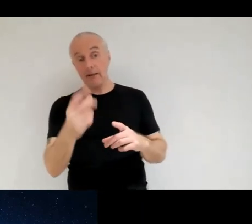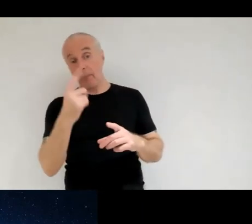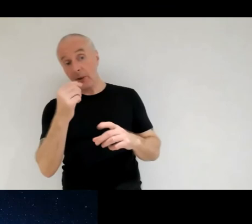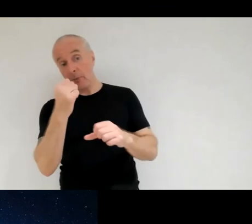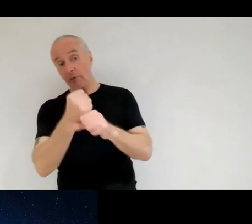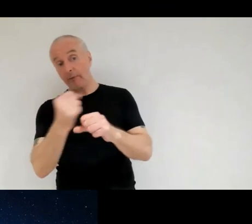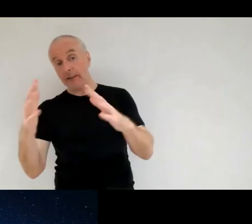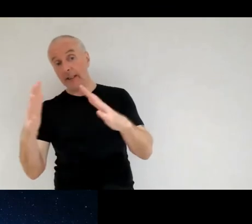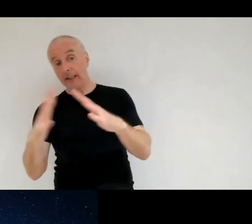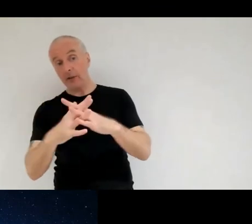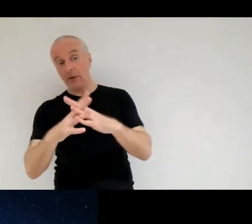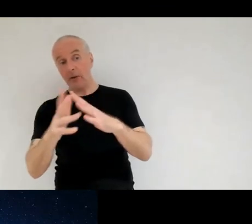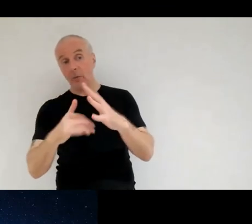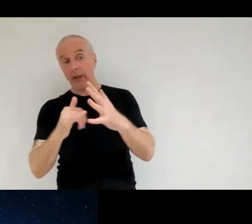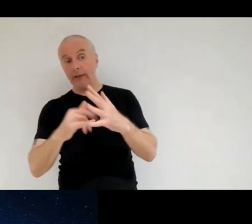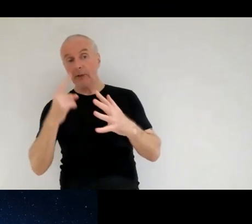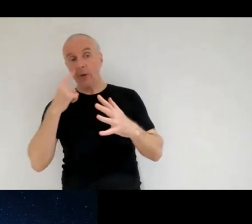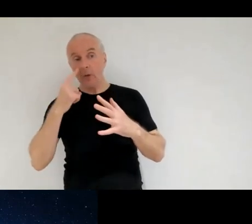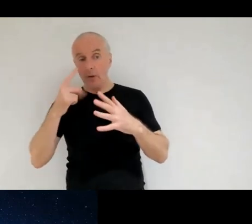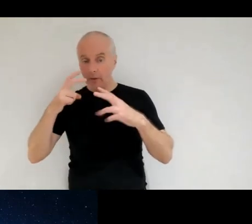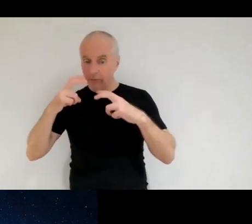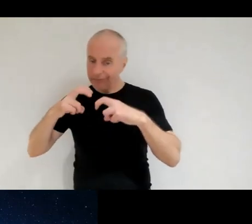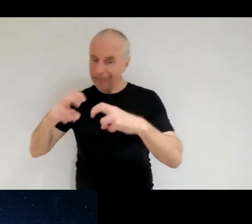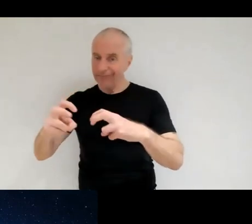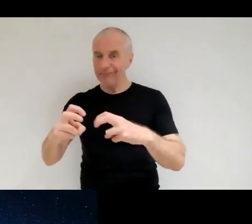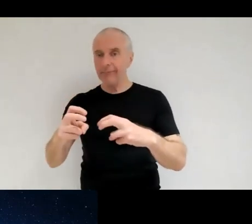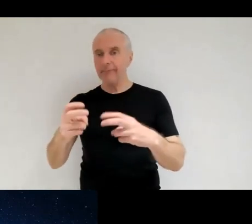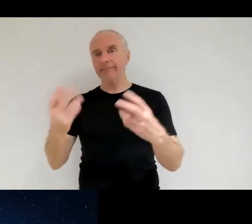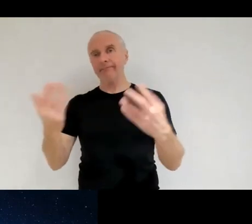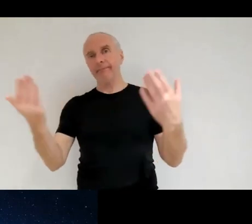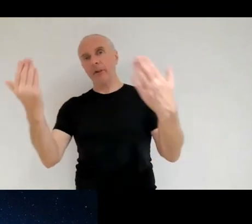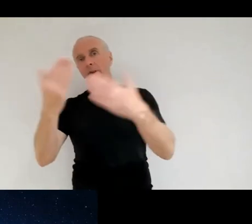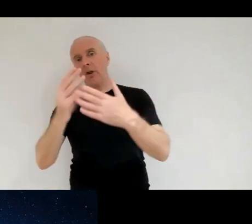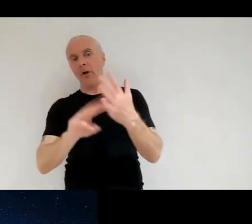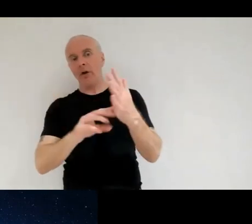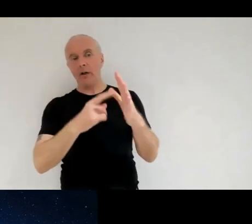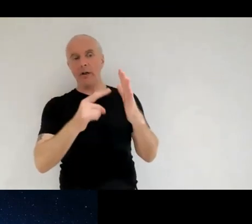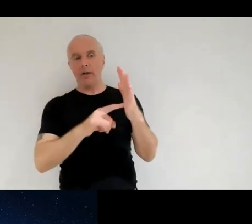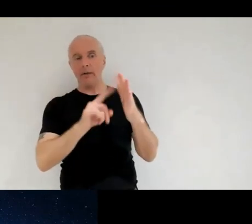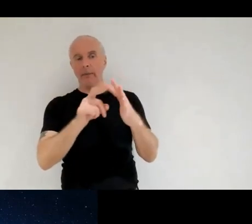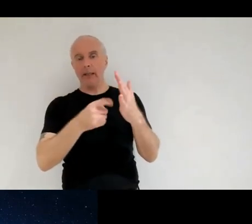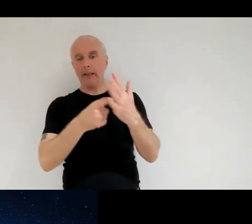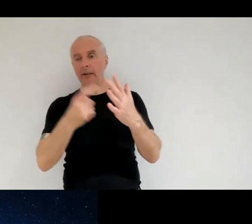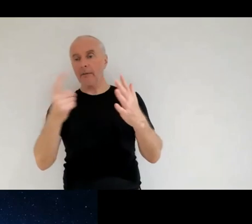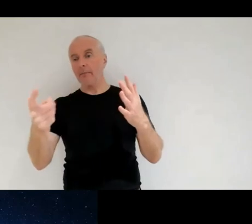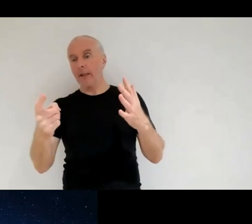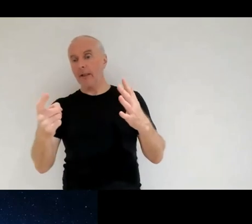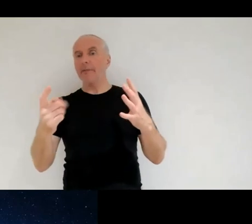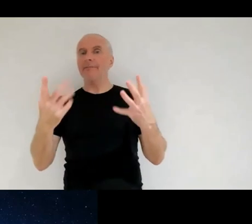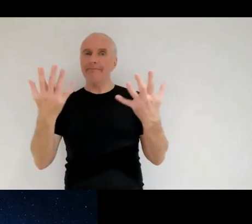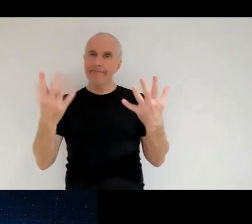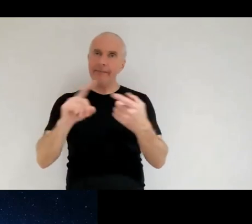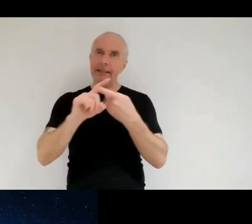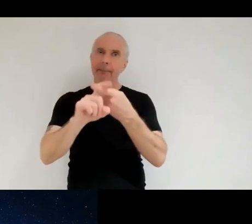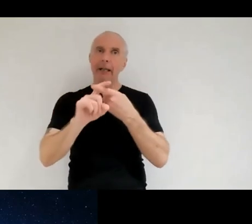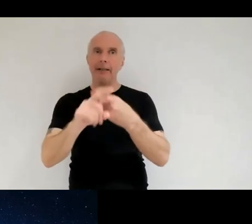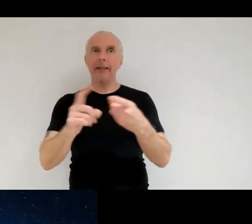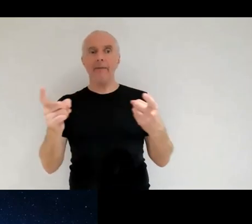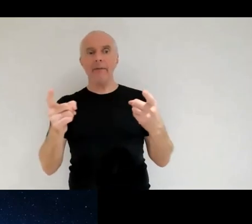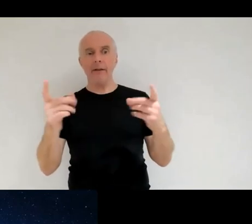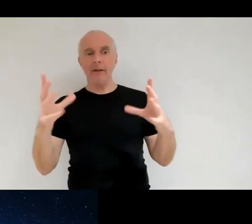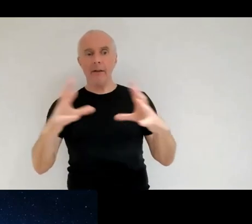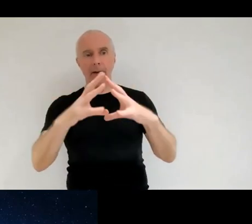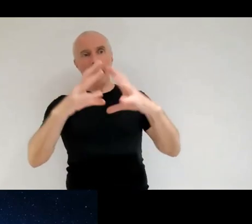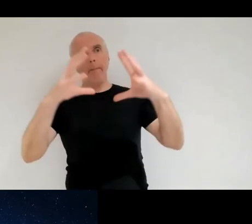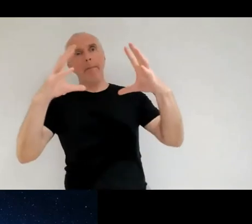used to investigate dark matter? That would assume that dark matter can congregate into objects massive enough for the detectors to detect. How could we tell